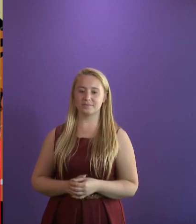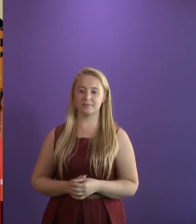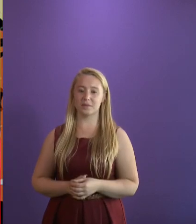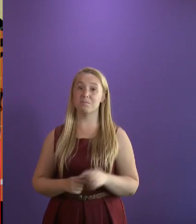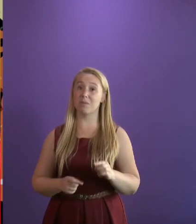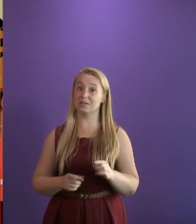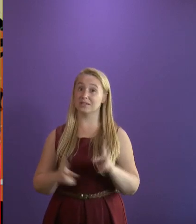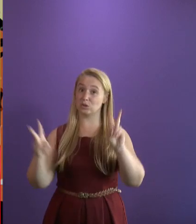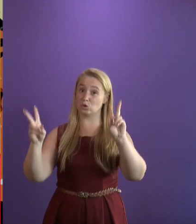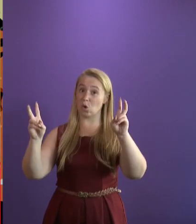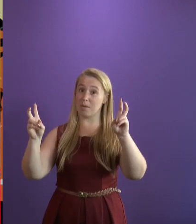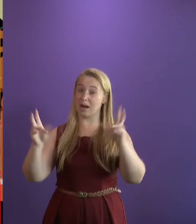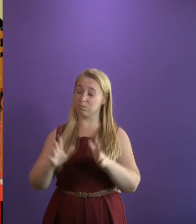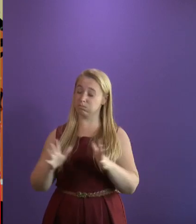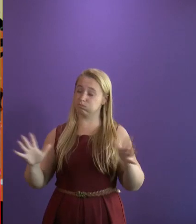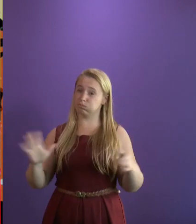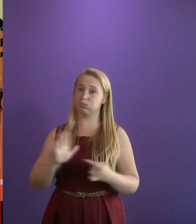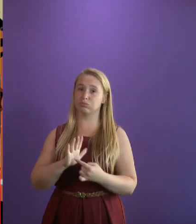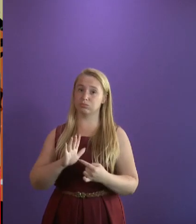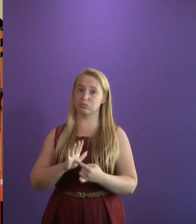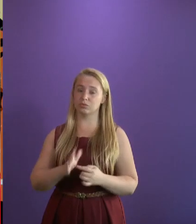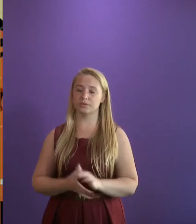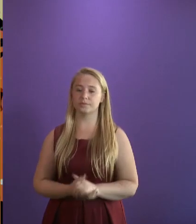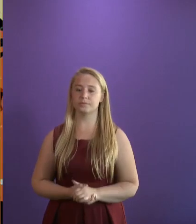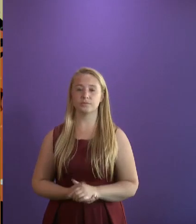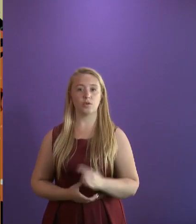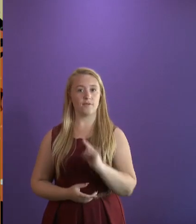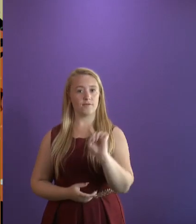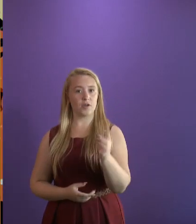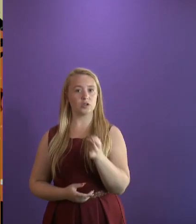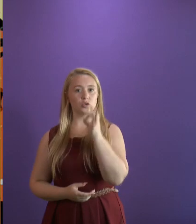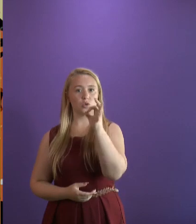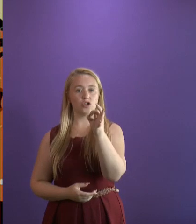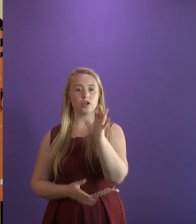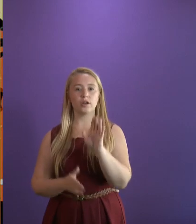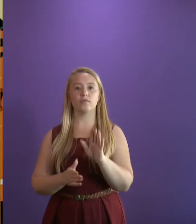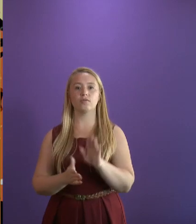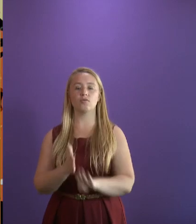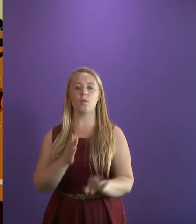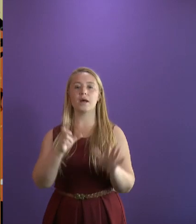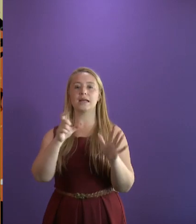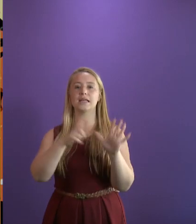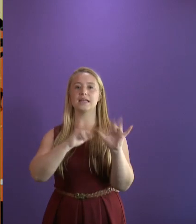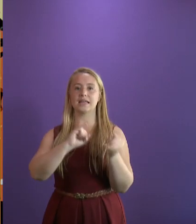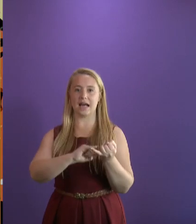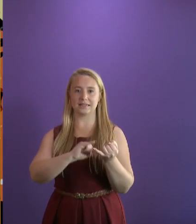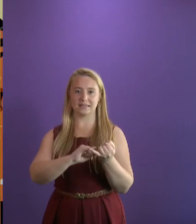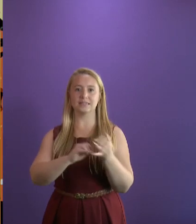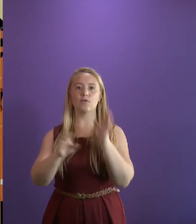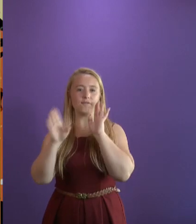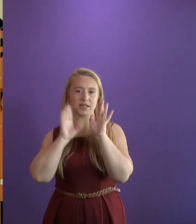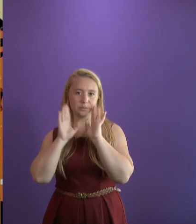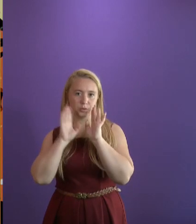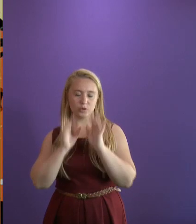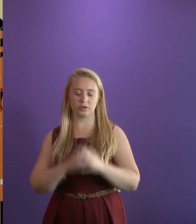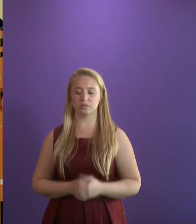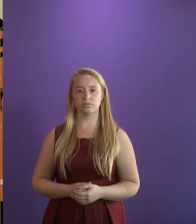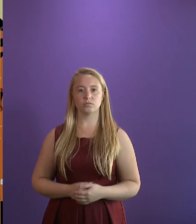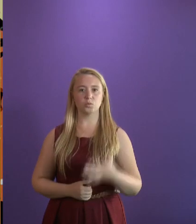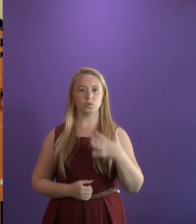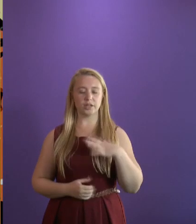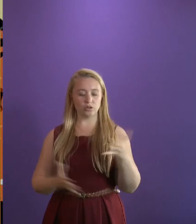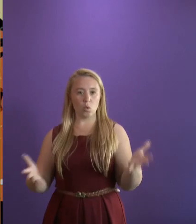huge subject, I have to say. The first one's from Cass, that's come in Facebook, and she says, we need to